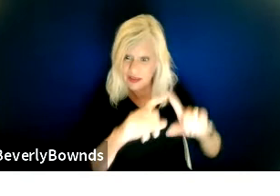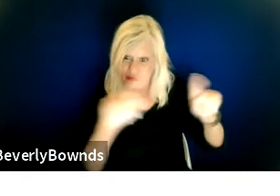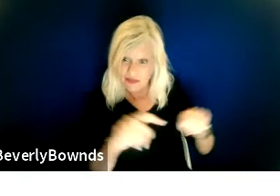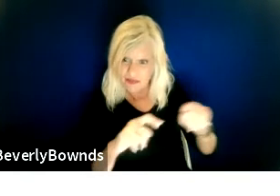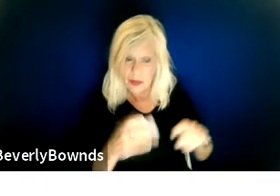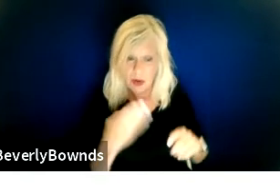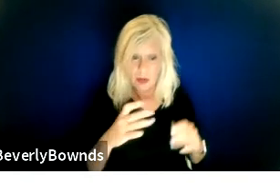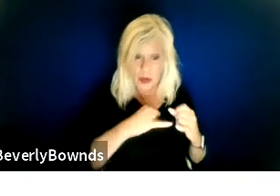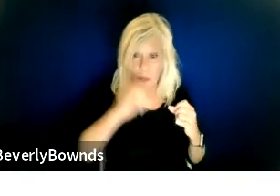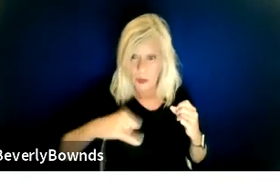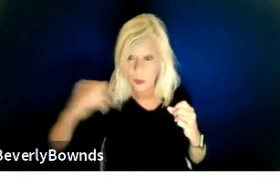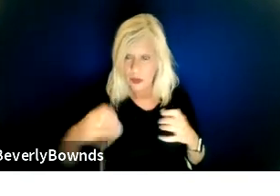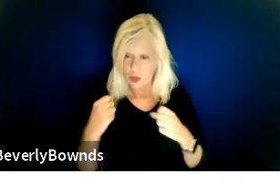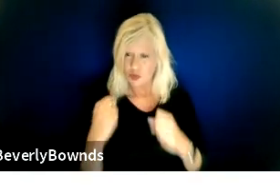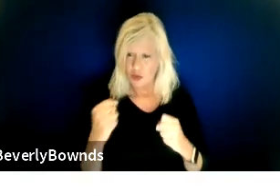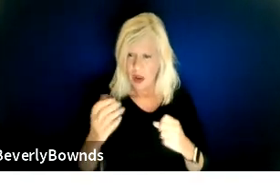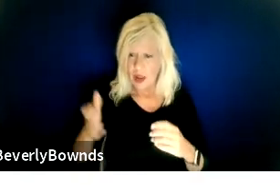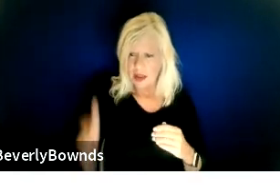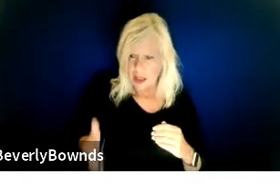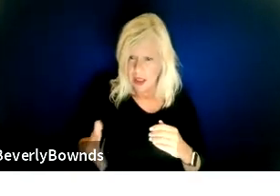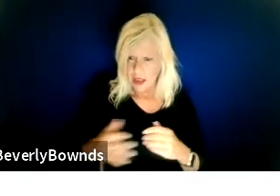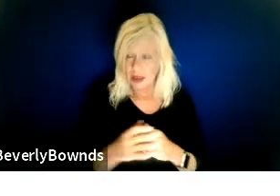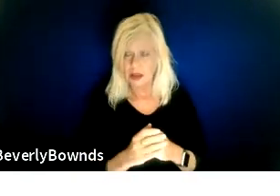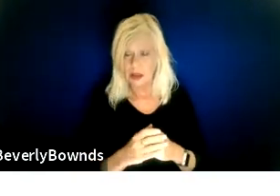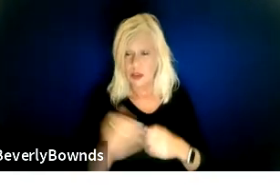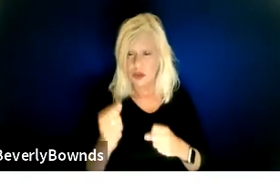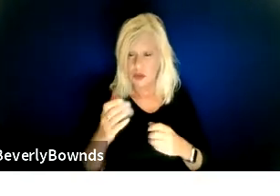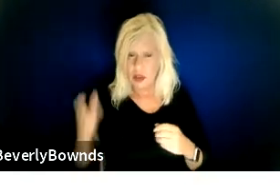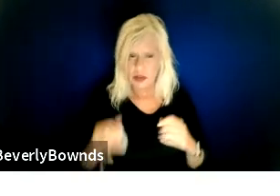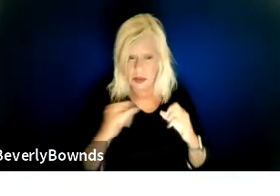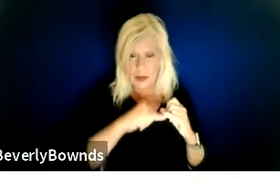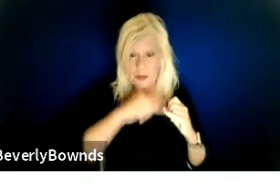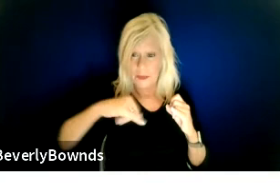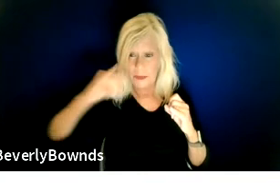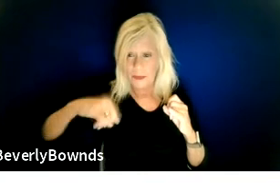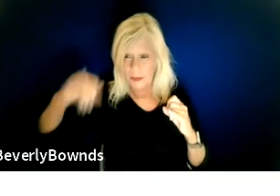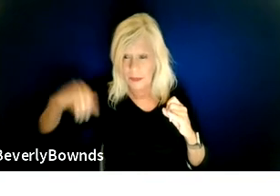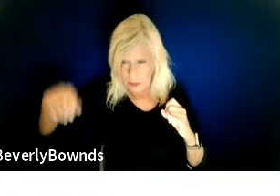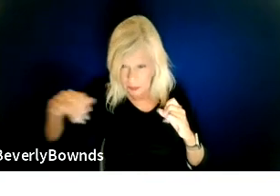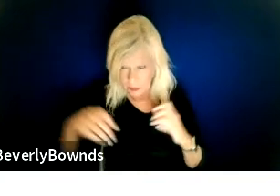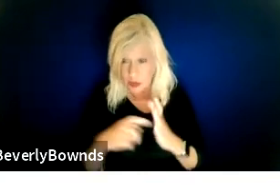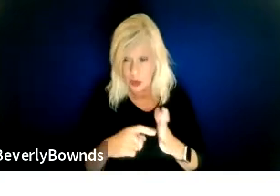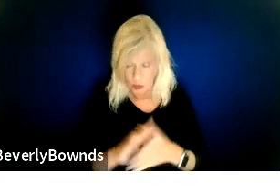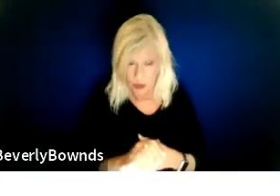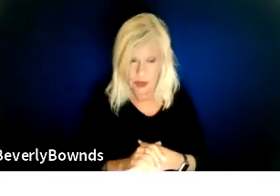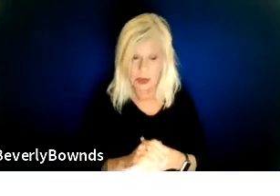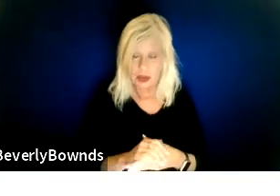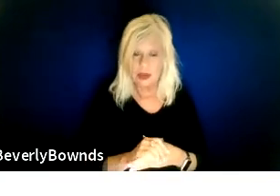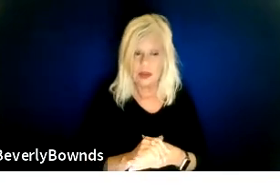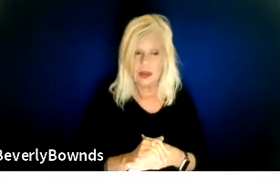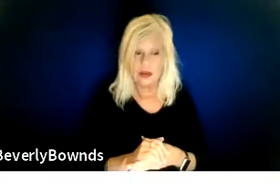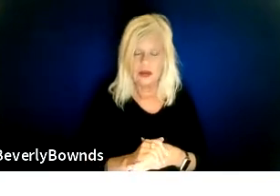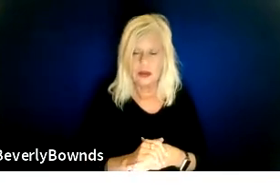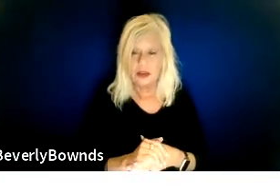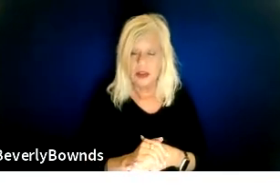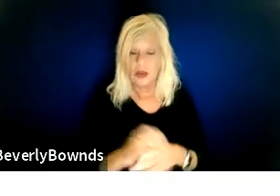line represents the strong side. And so the strong side is at this amplitude of velocity. And when I'm talking